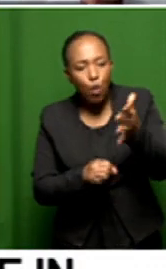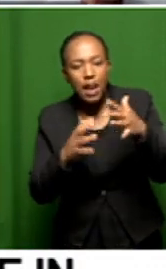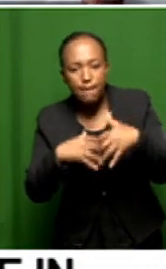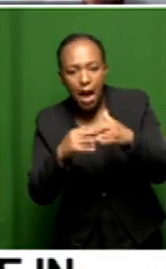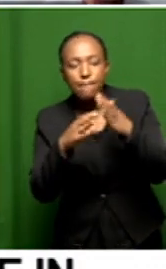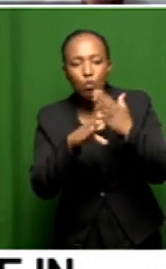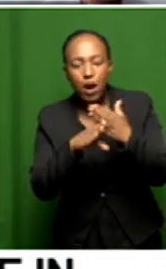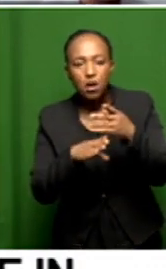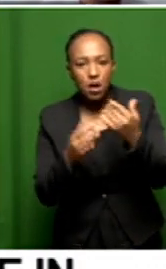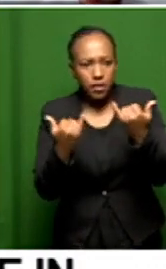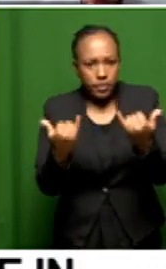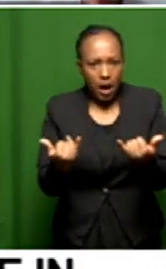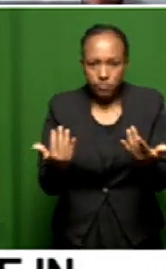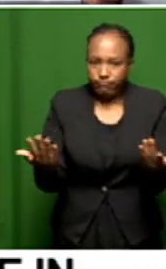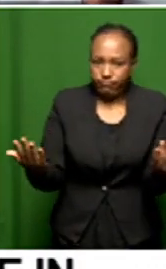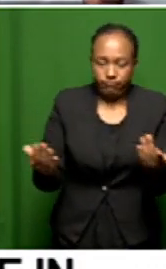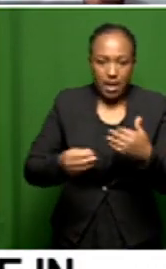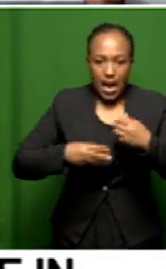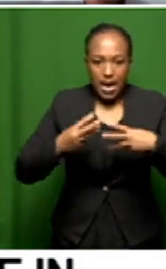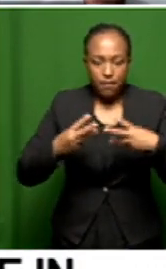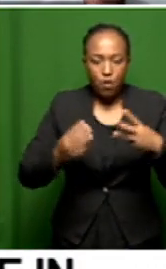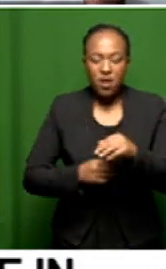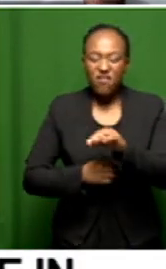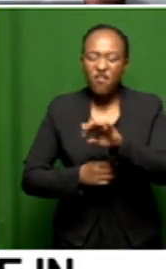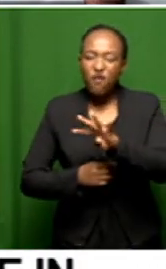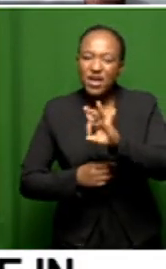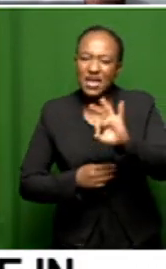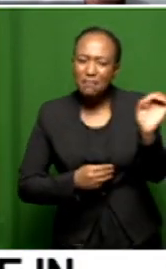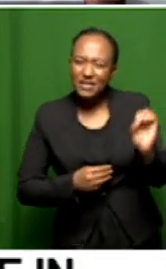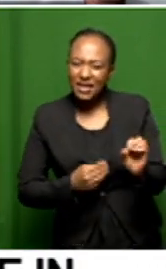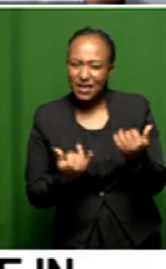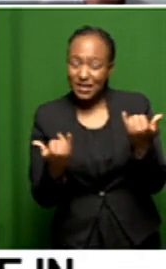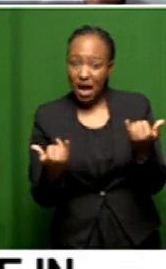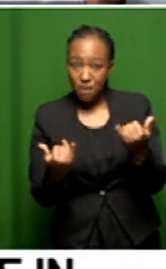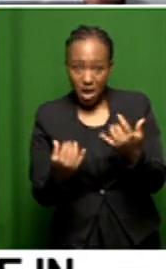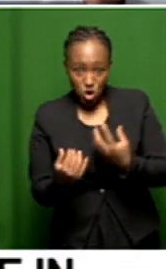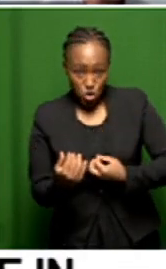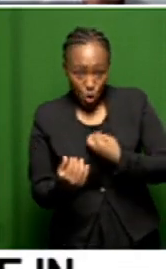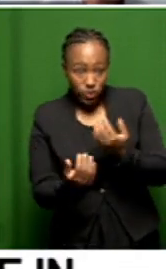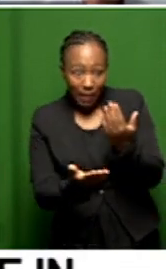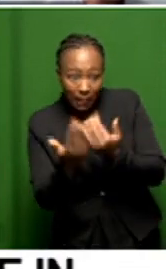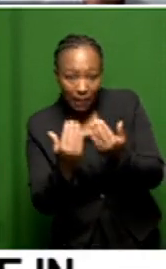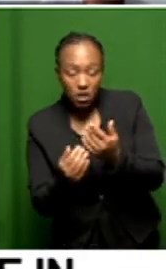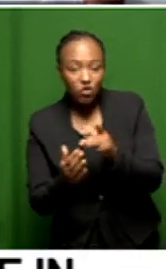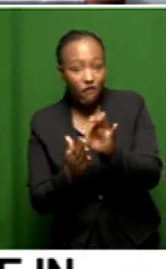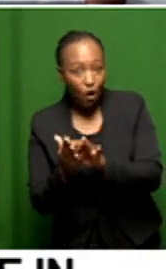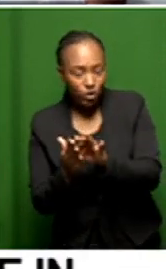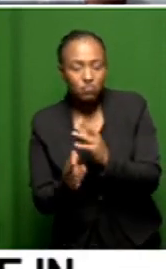now with jobs, at unemployment at 43%, it's going to be very impossible to get the youth to come and vote come 1 November.